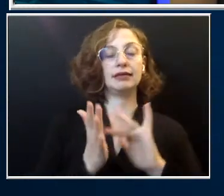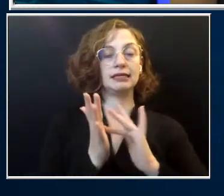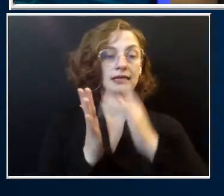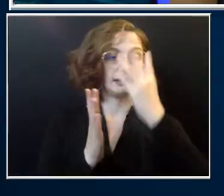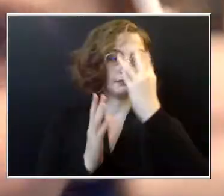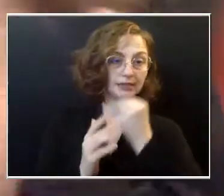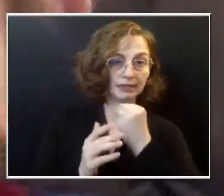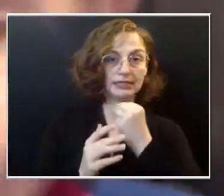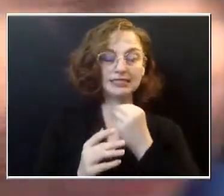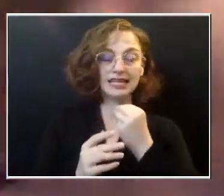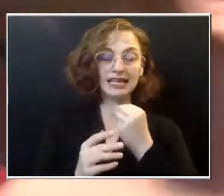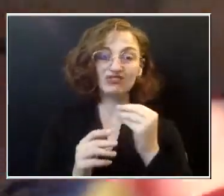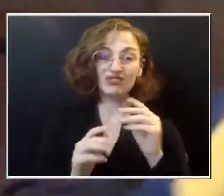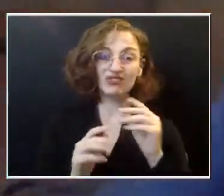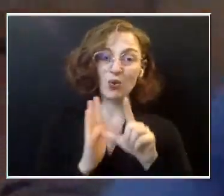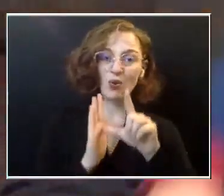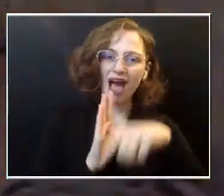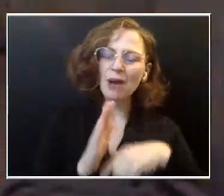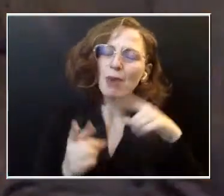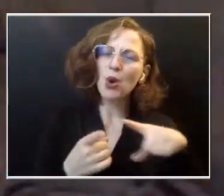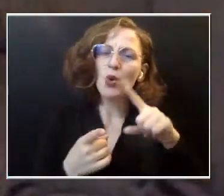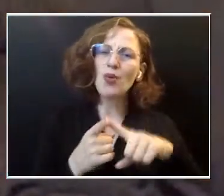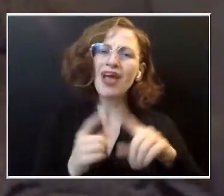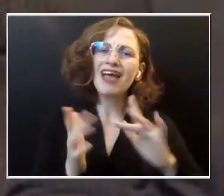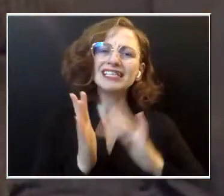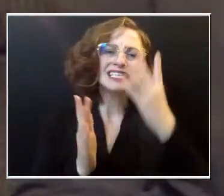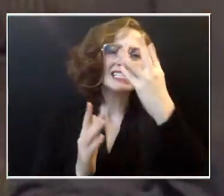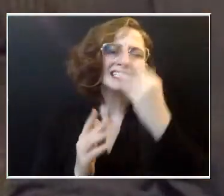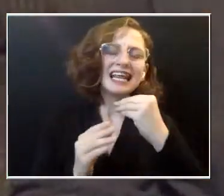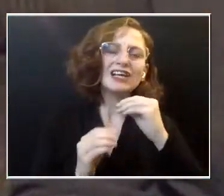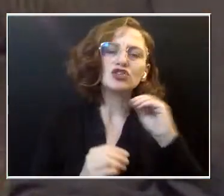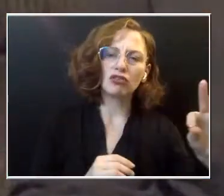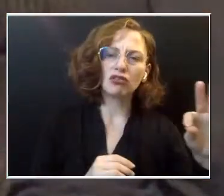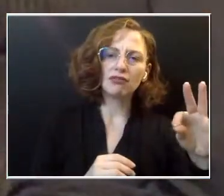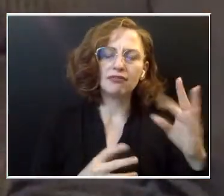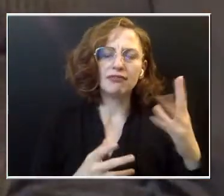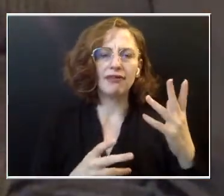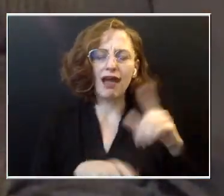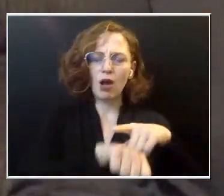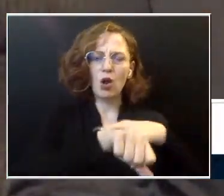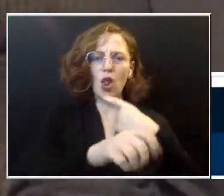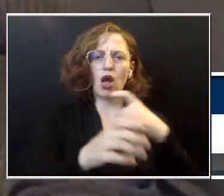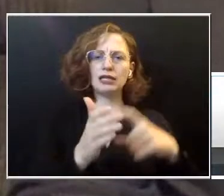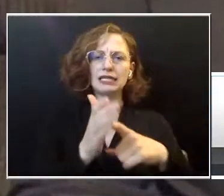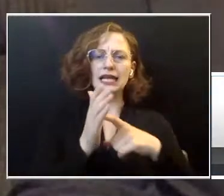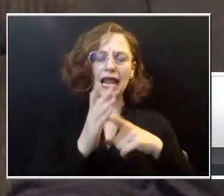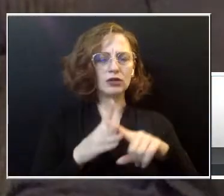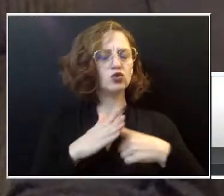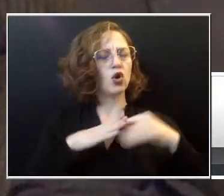like? It was about 2 days. He pretty much,